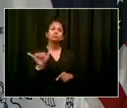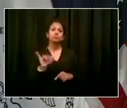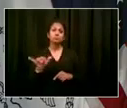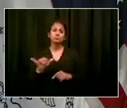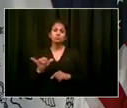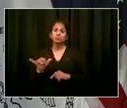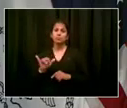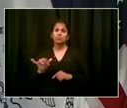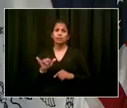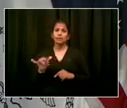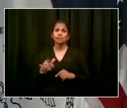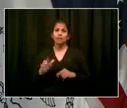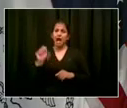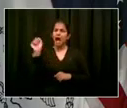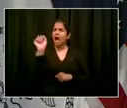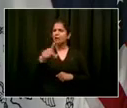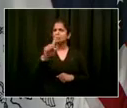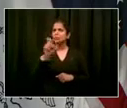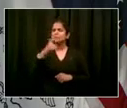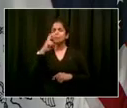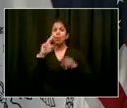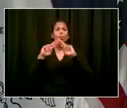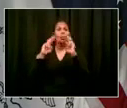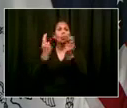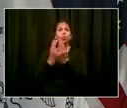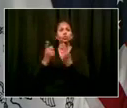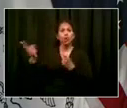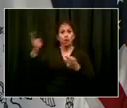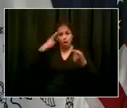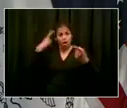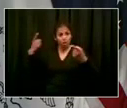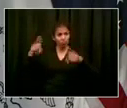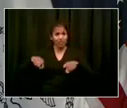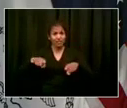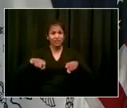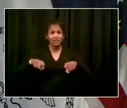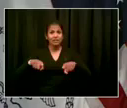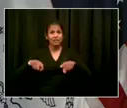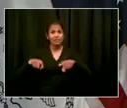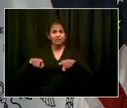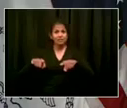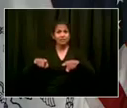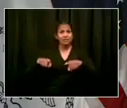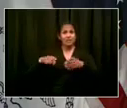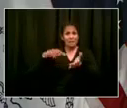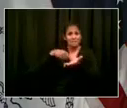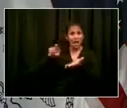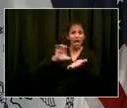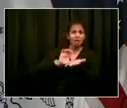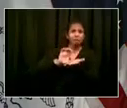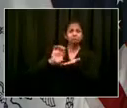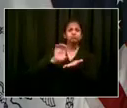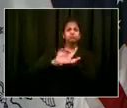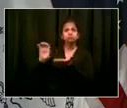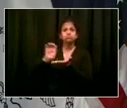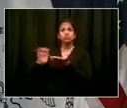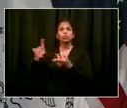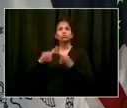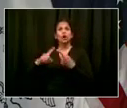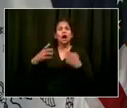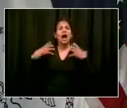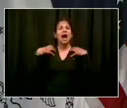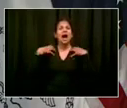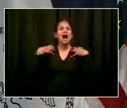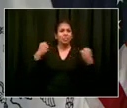agreements that would contribute to their health insurance premiums like everyone else does. And